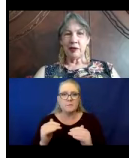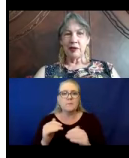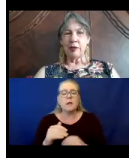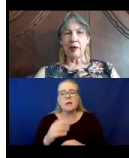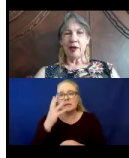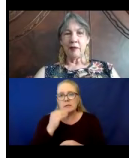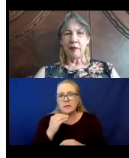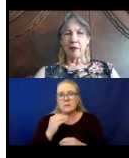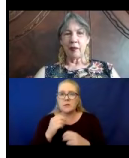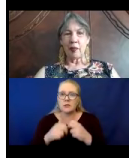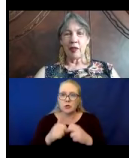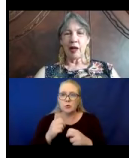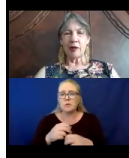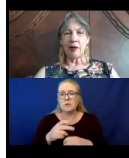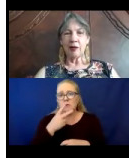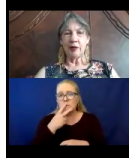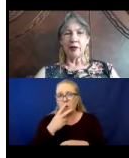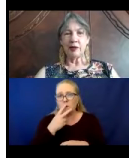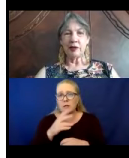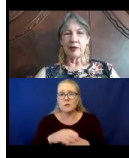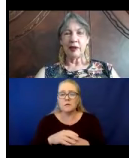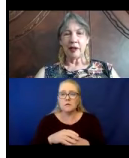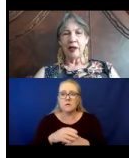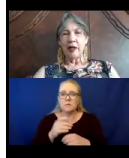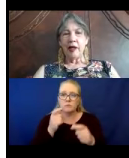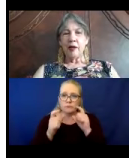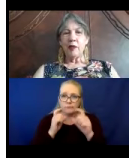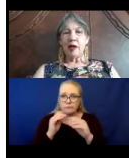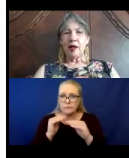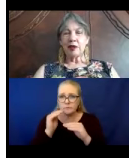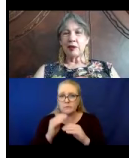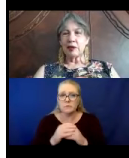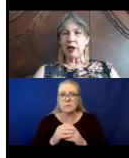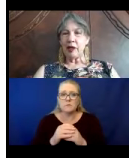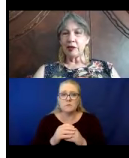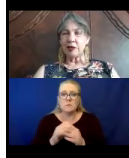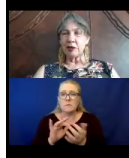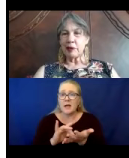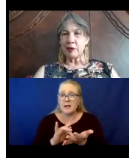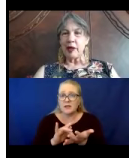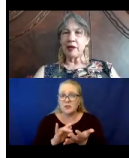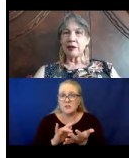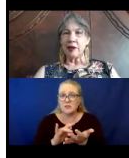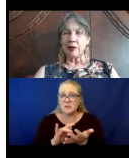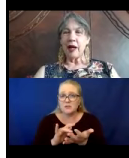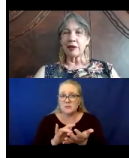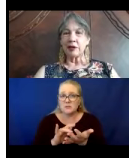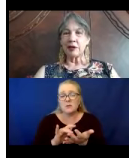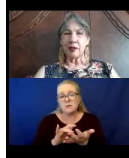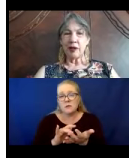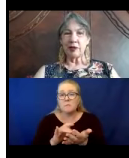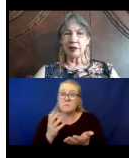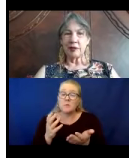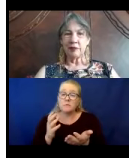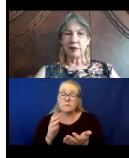issues, smoking, alcohol abuse, medications. Some medications, especially medication interactions,